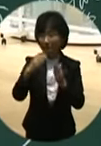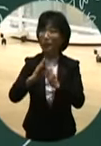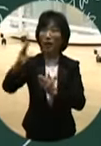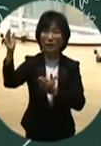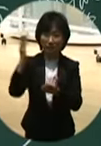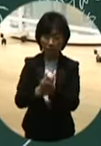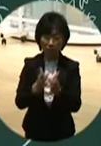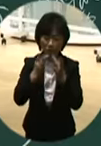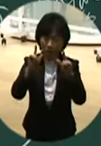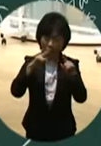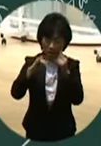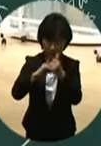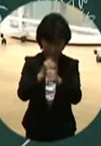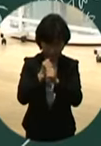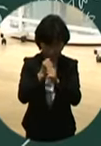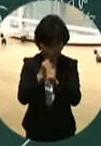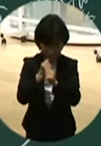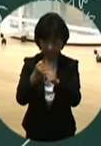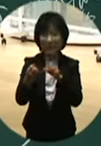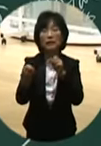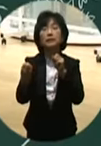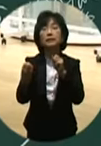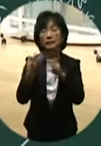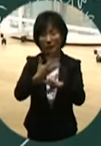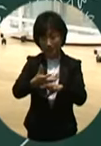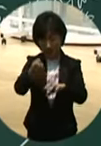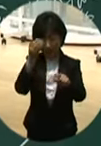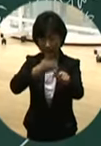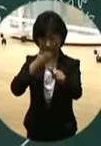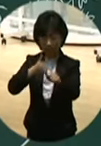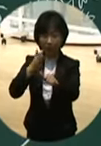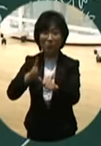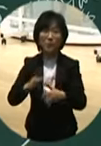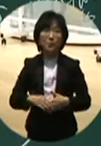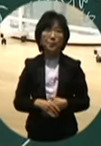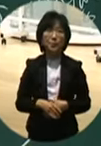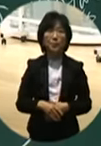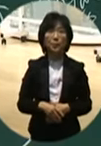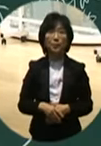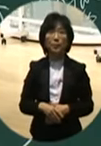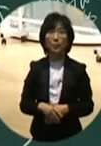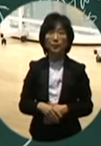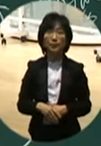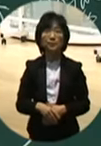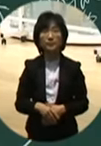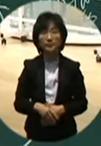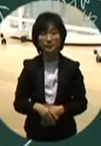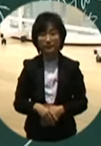with this message, don't just return home, but then even if just on Saturdays, you must truly hold on to the covenant.